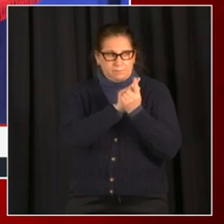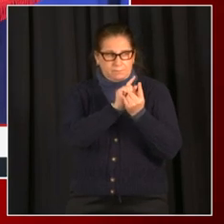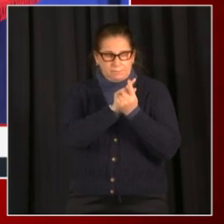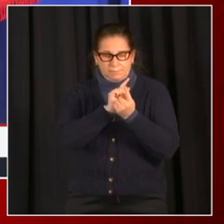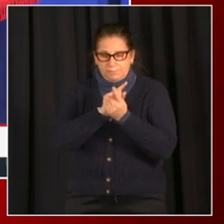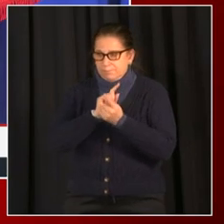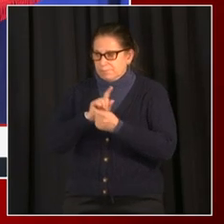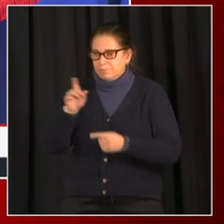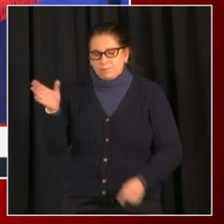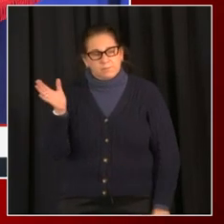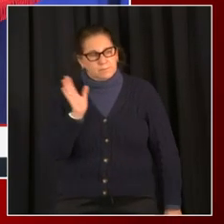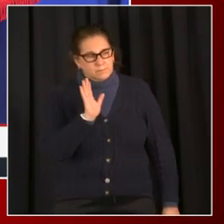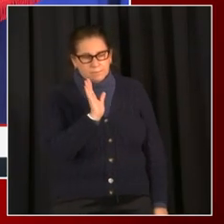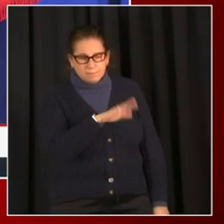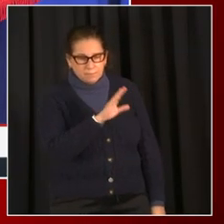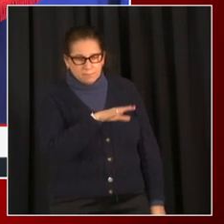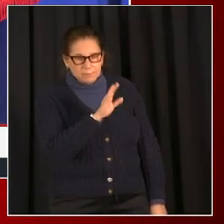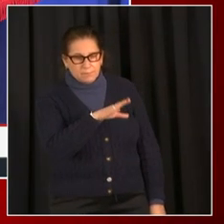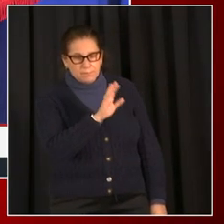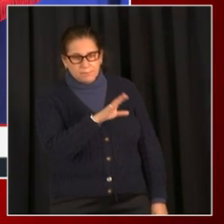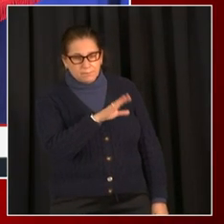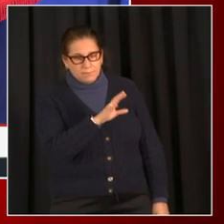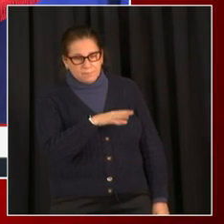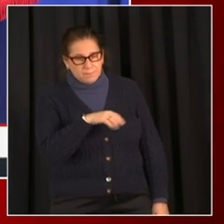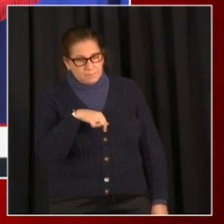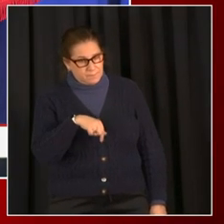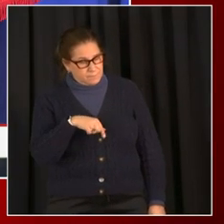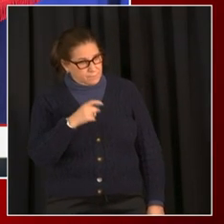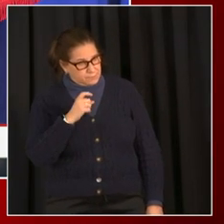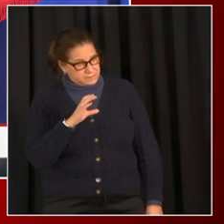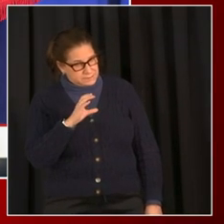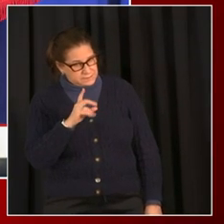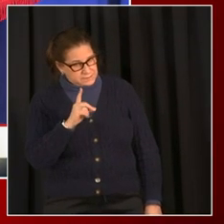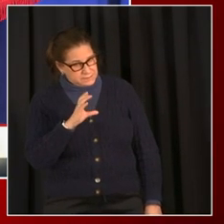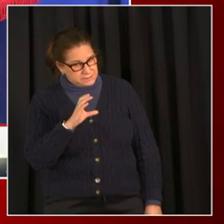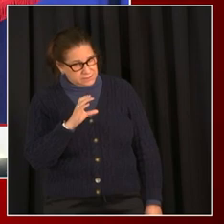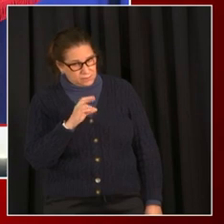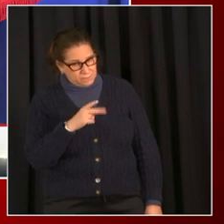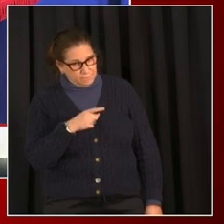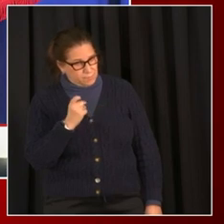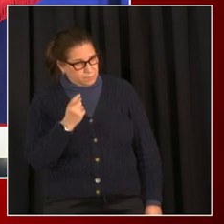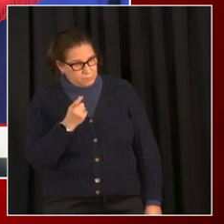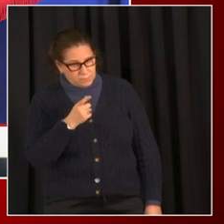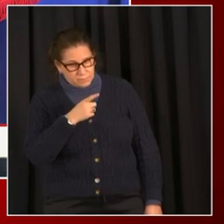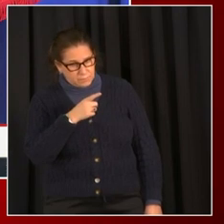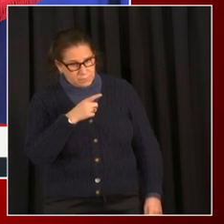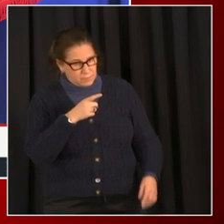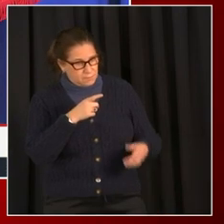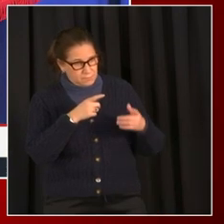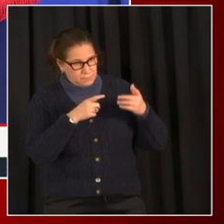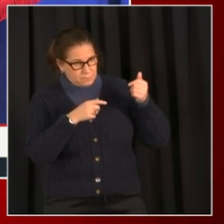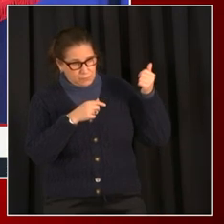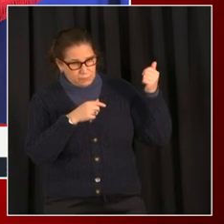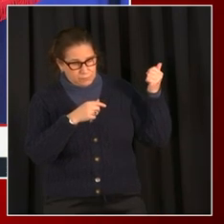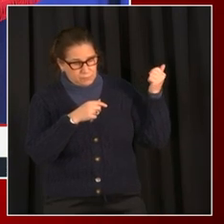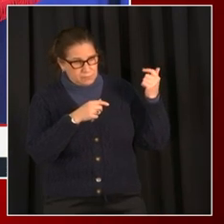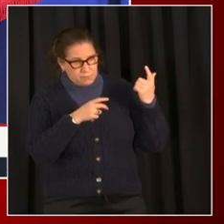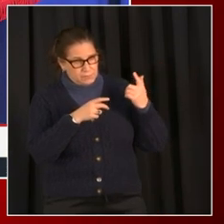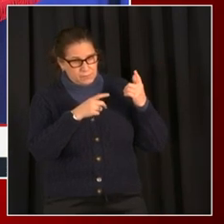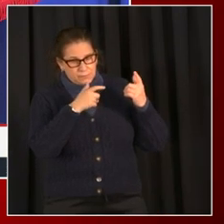Words, is this from the CDC or from DC's own cases that you're citing? Yes,